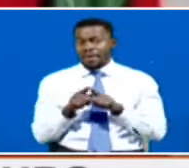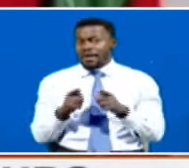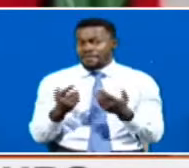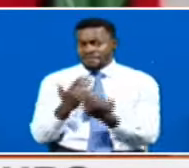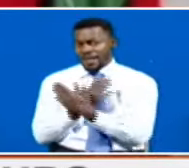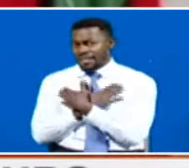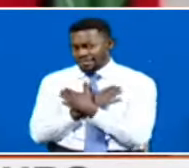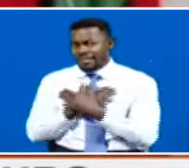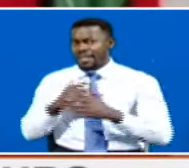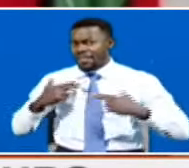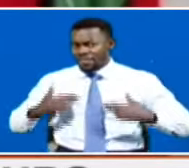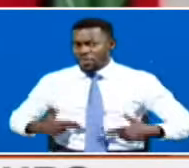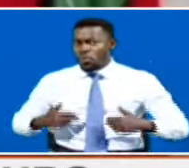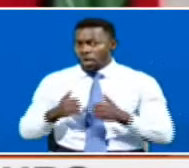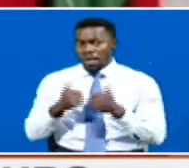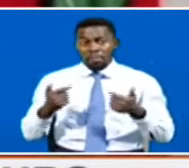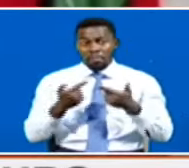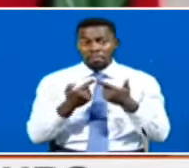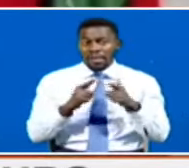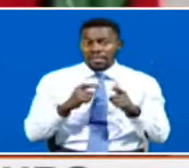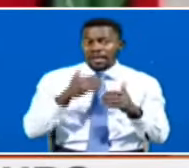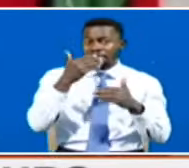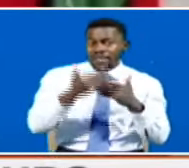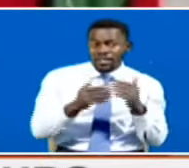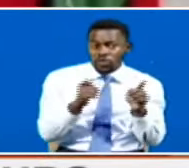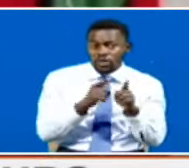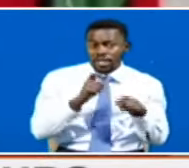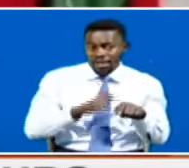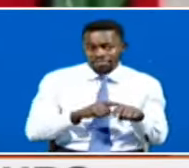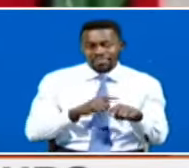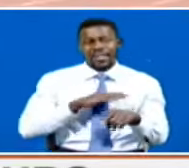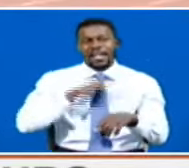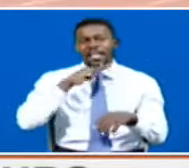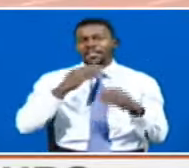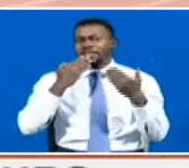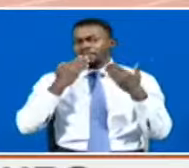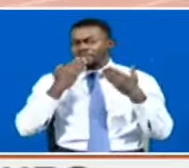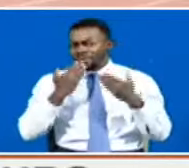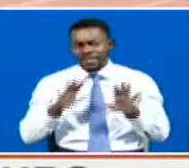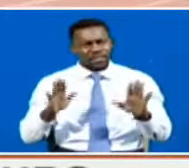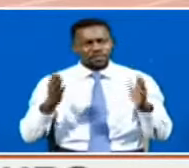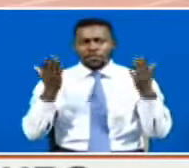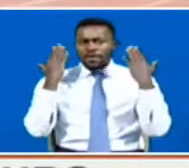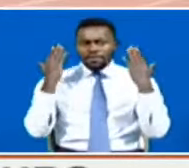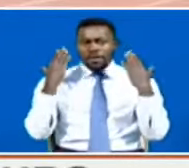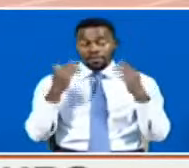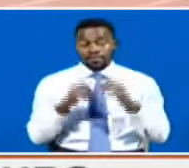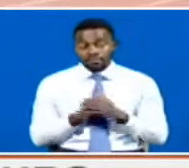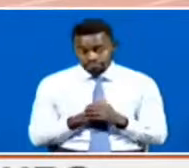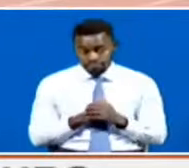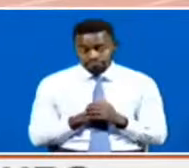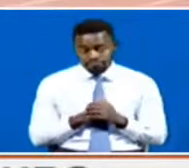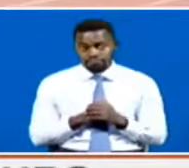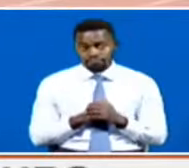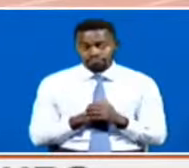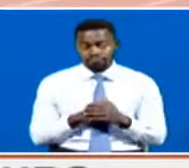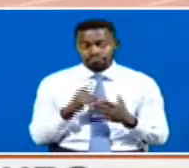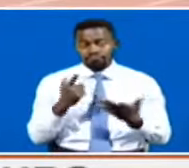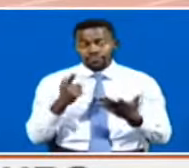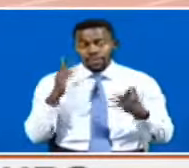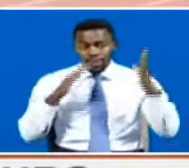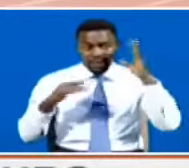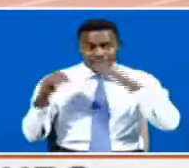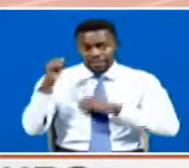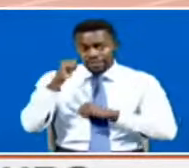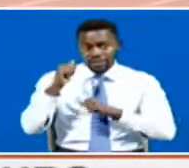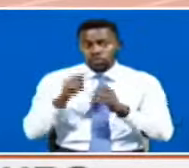the next minute, his ashes and gone forever. Now, it is a wrap for military respect for Francis